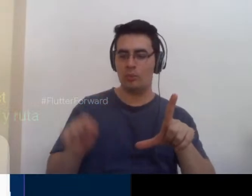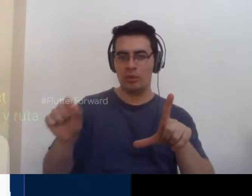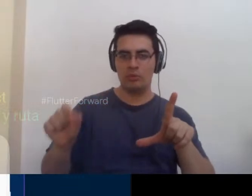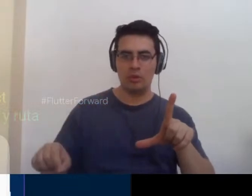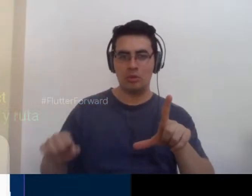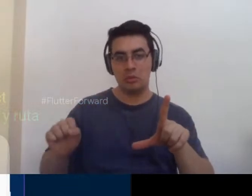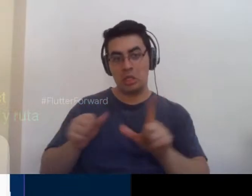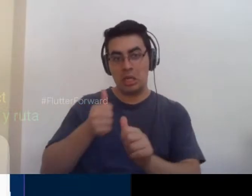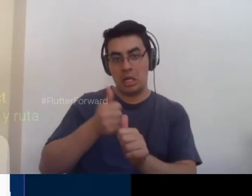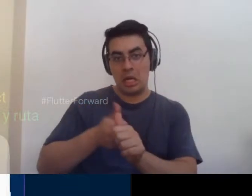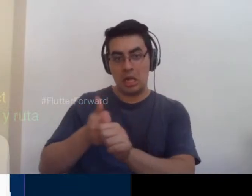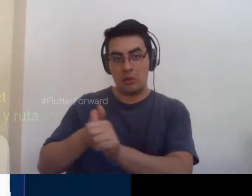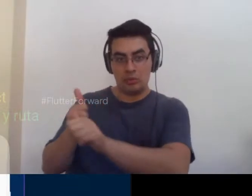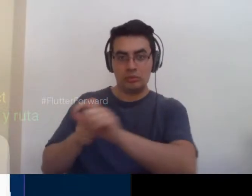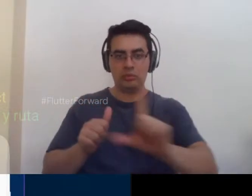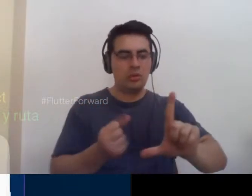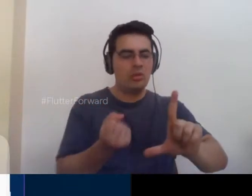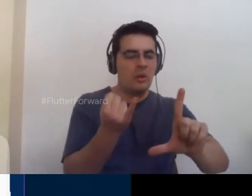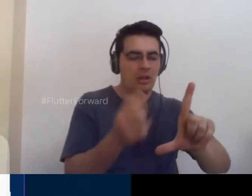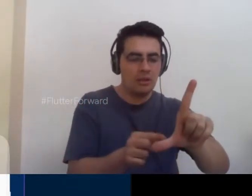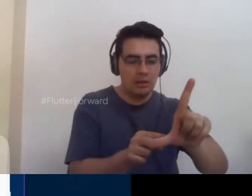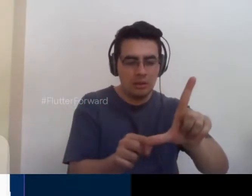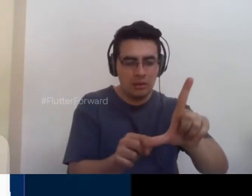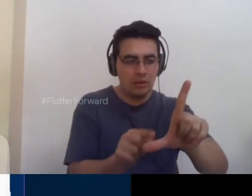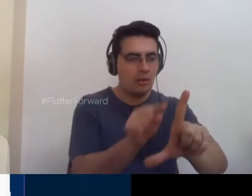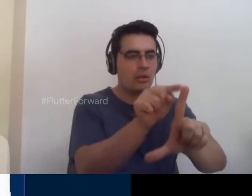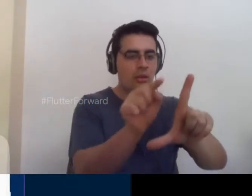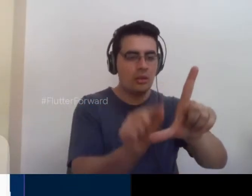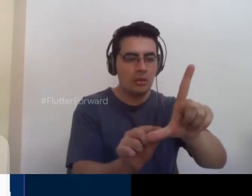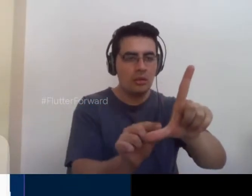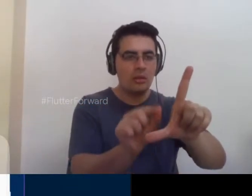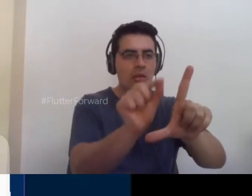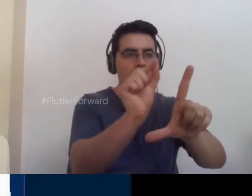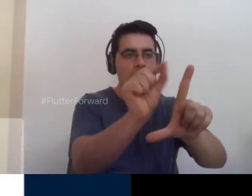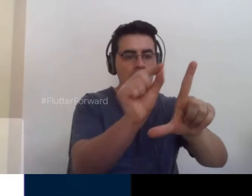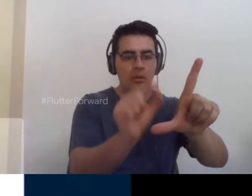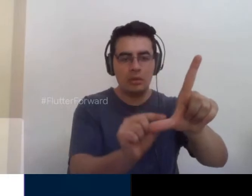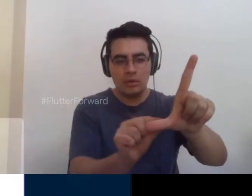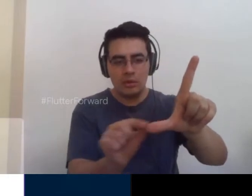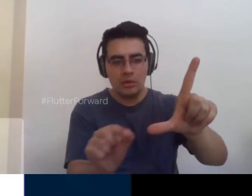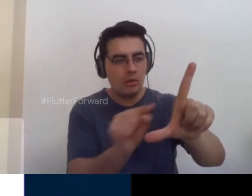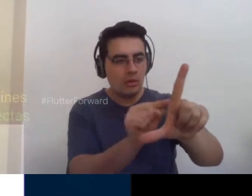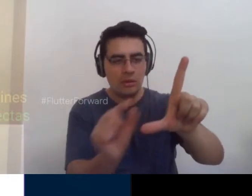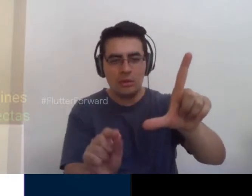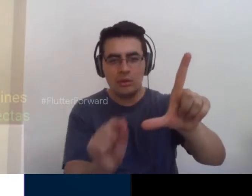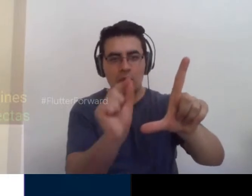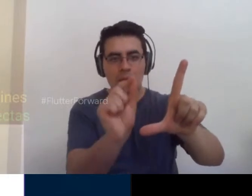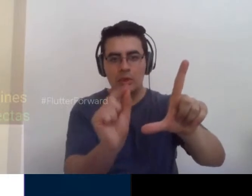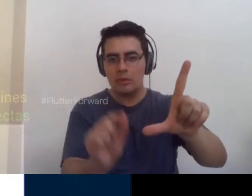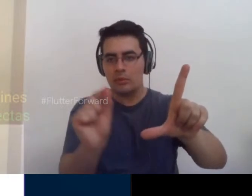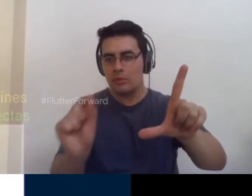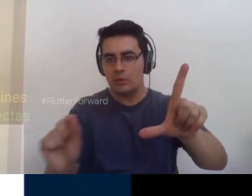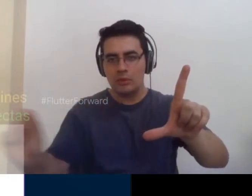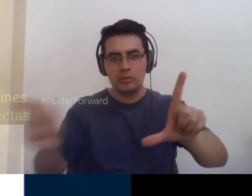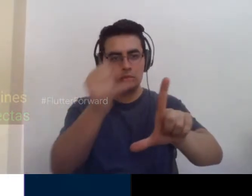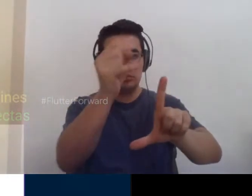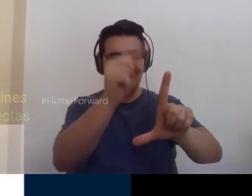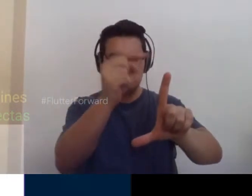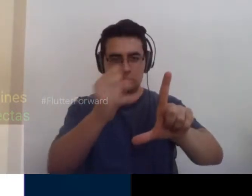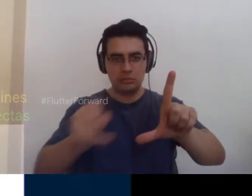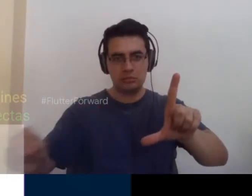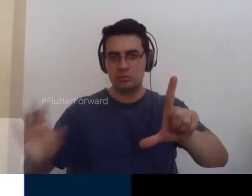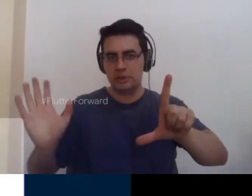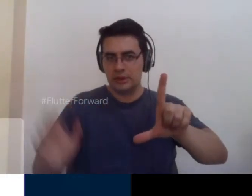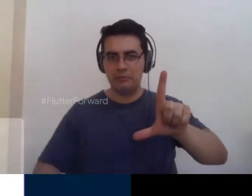we simply feed in the paint and path object to draw the path on the canvas. And even though we're just drawing a few